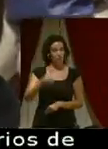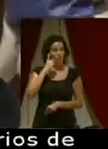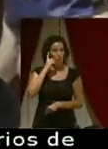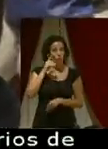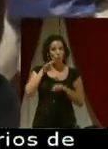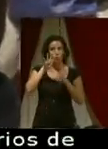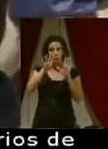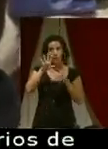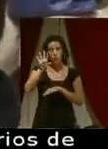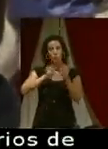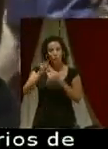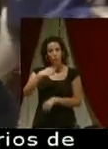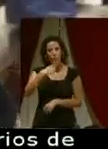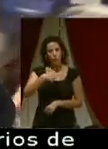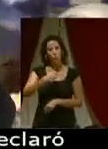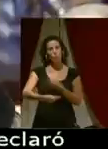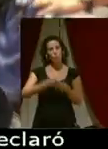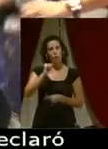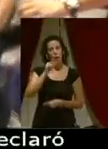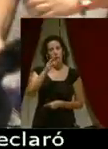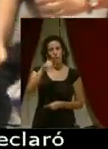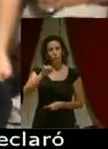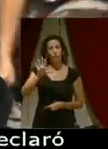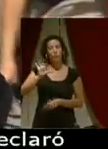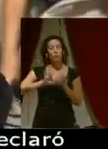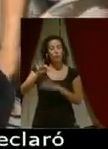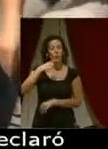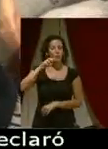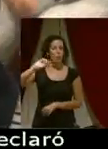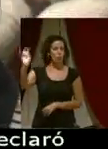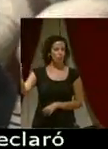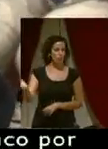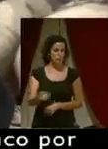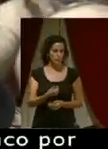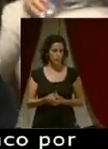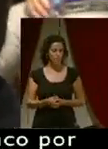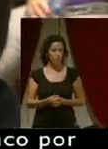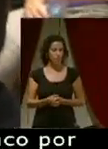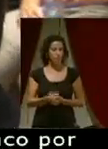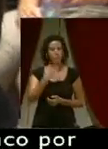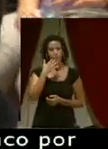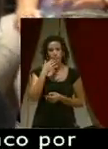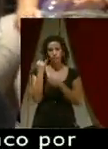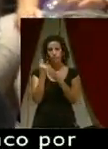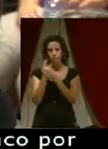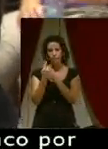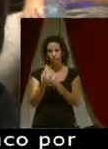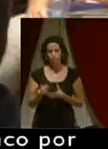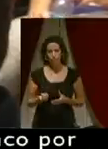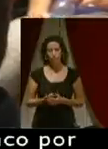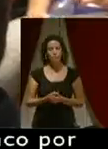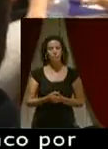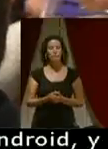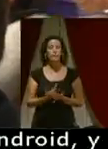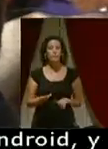users, 90% said that they used iPhone. Only a few of them said that they used